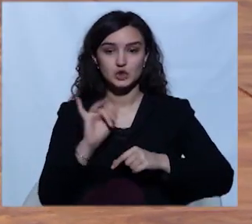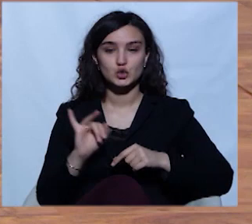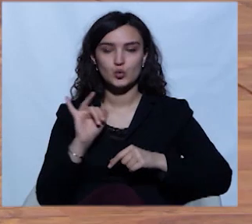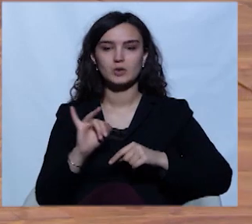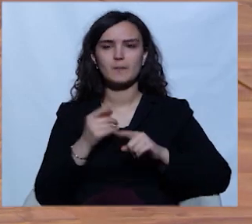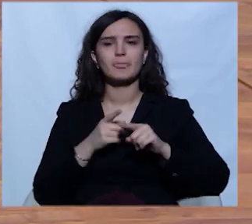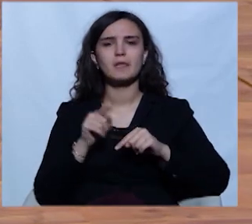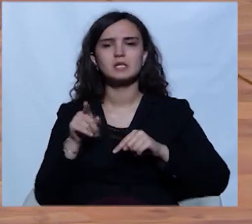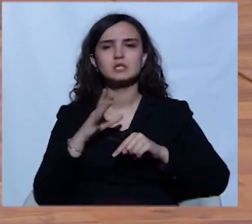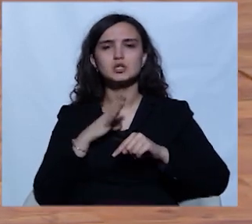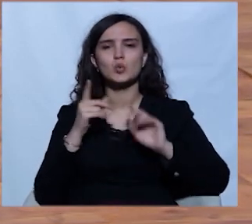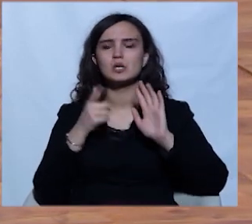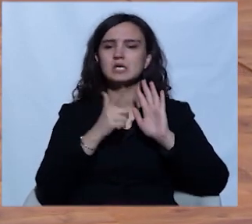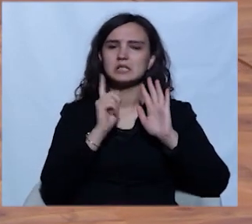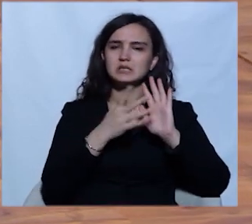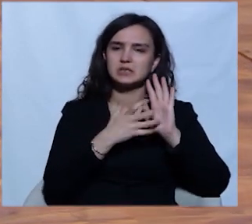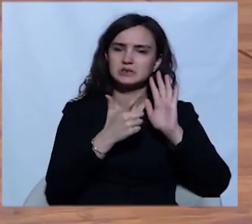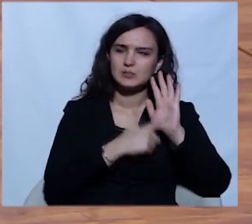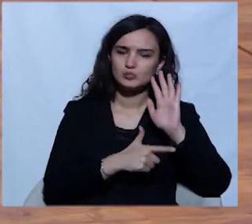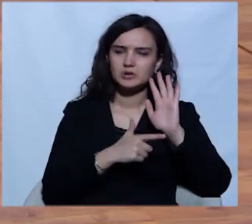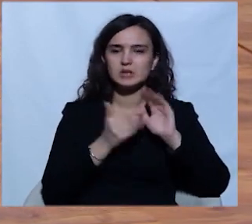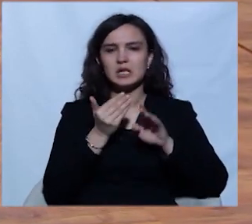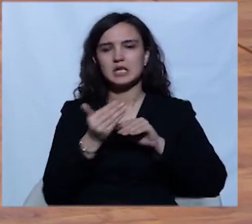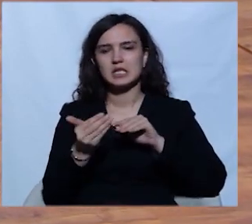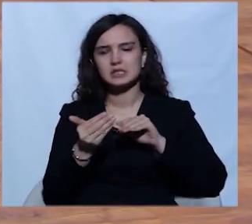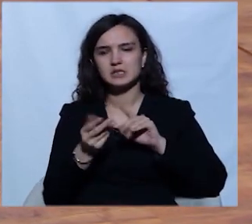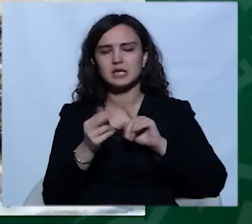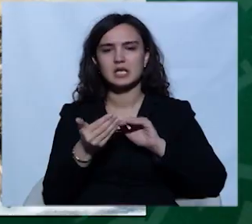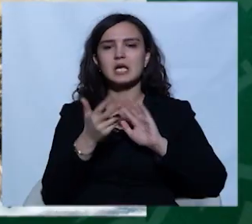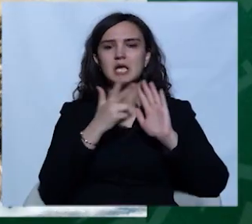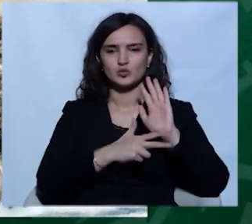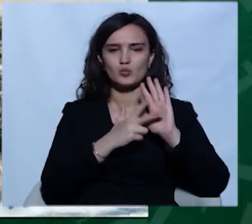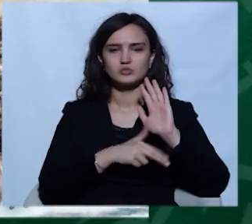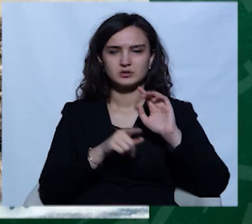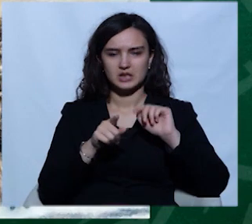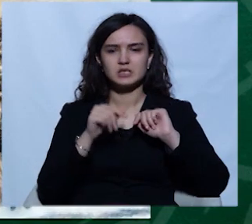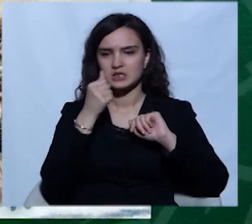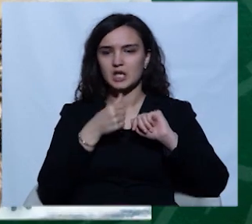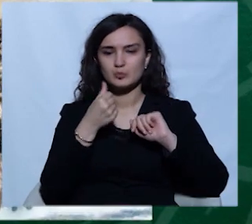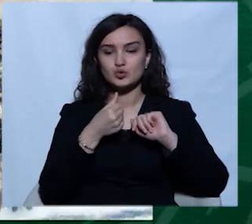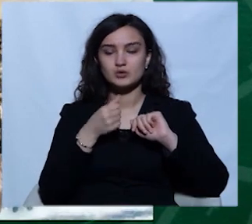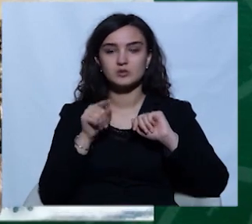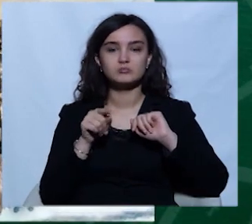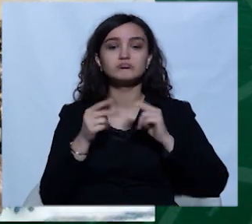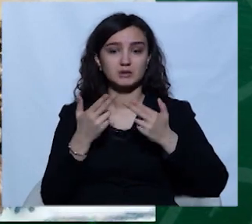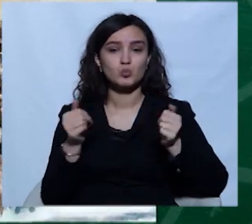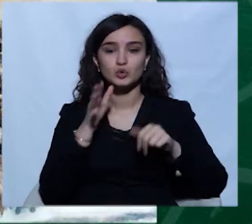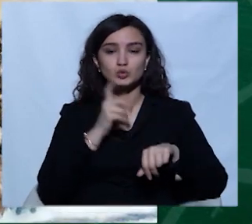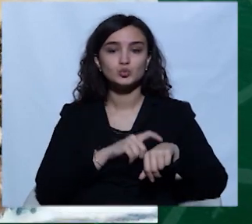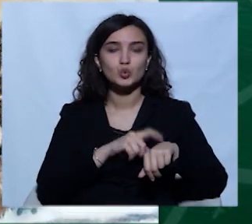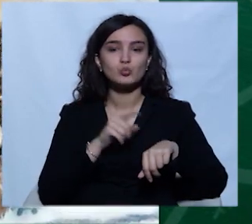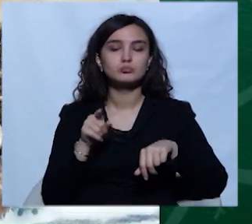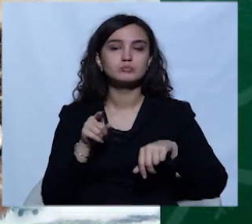So it is, of course, set in the 17th century and the early 18th century. which is, of course, the time that